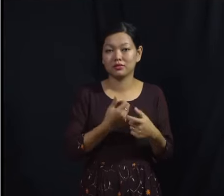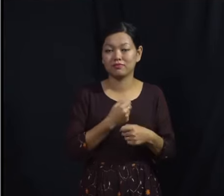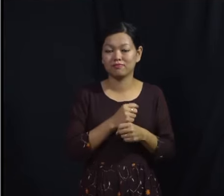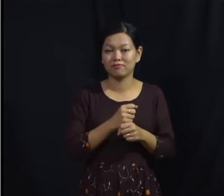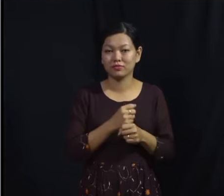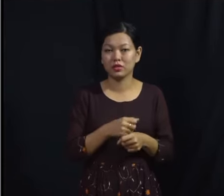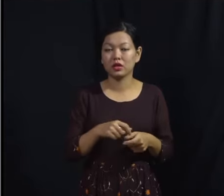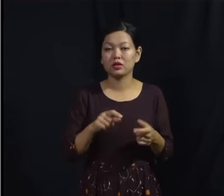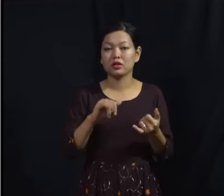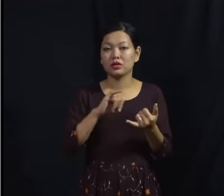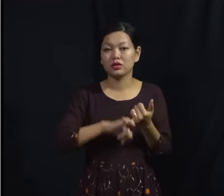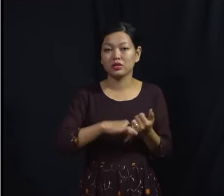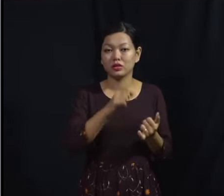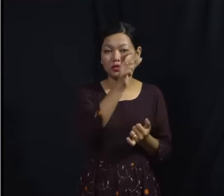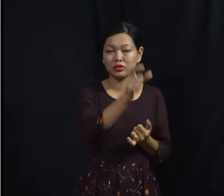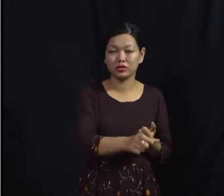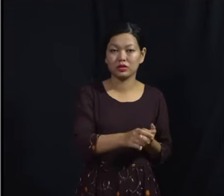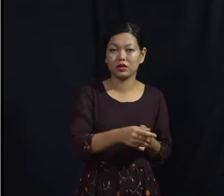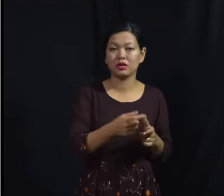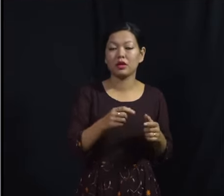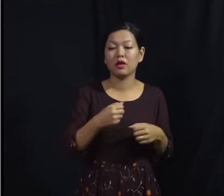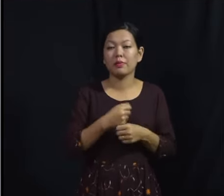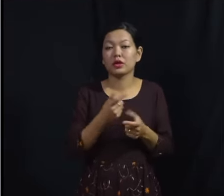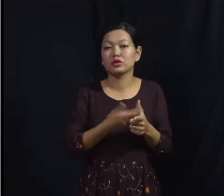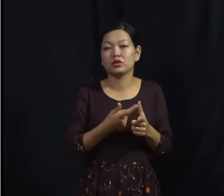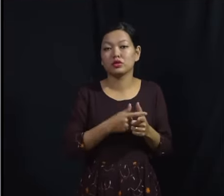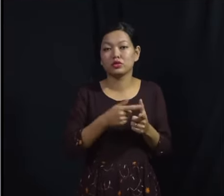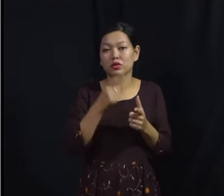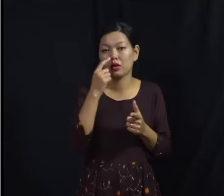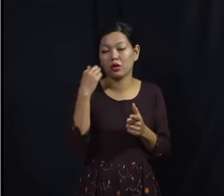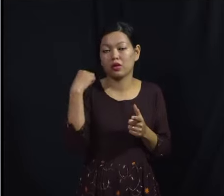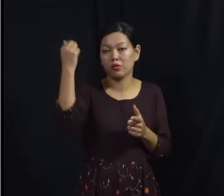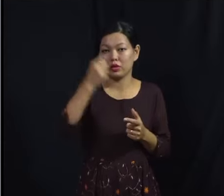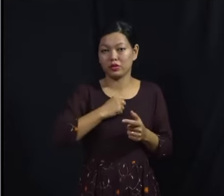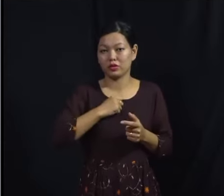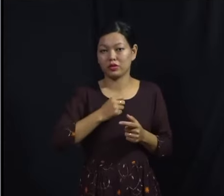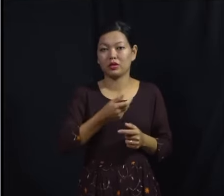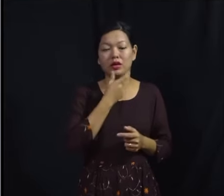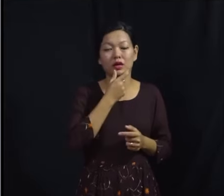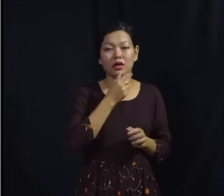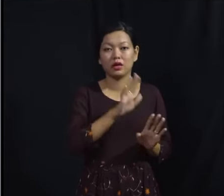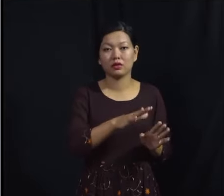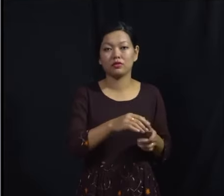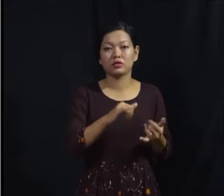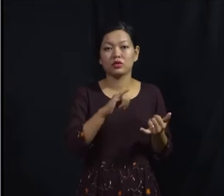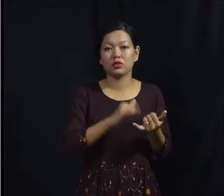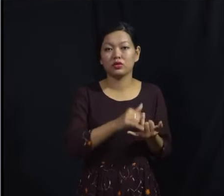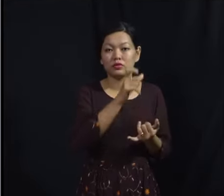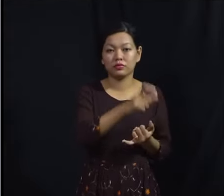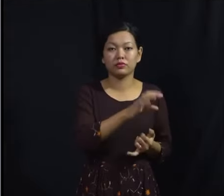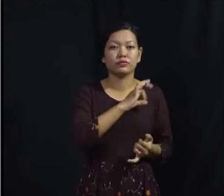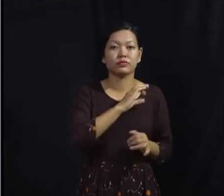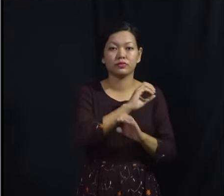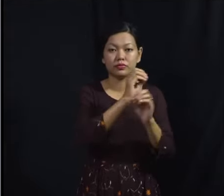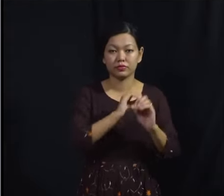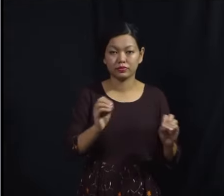grandmother and Mrs. Andrew, who gives very encouraging and good advices to Susan. So we are going to find out more in